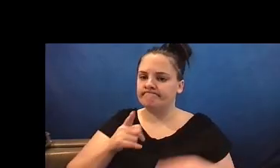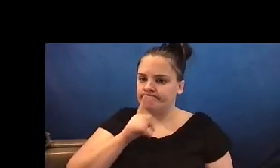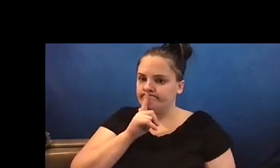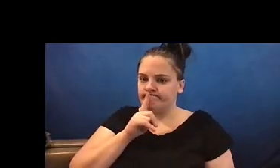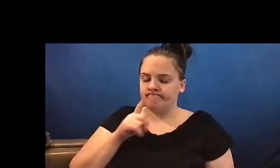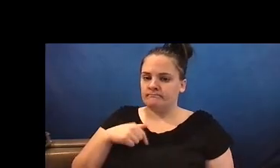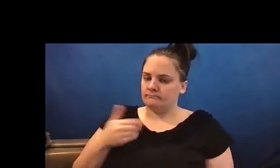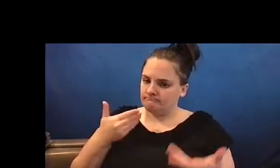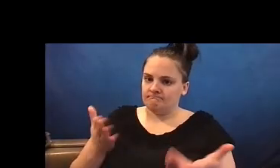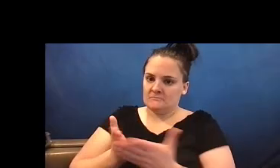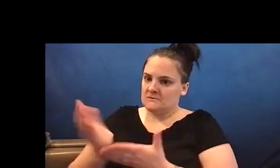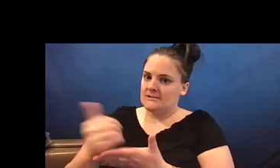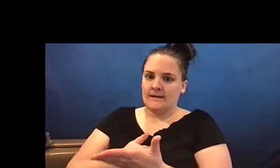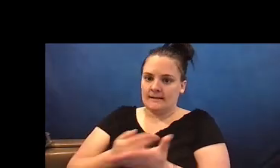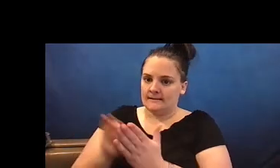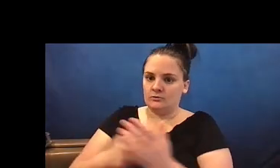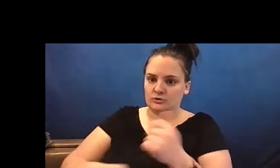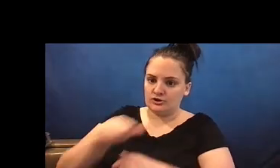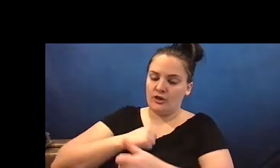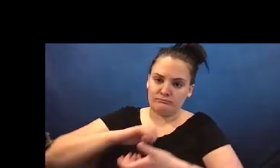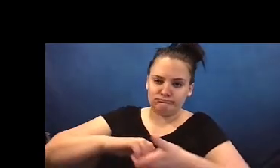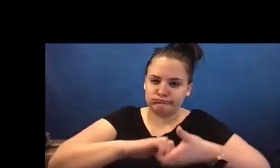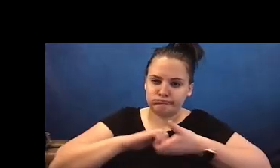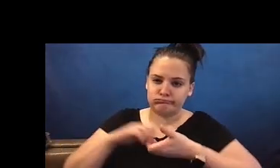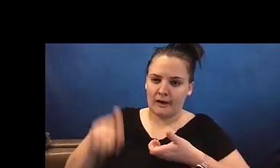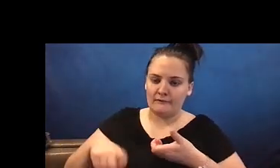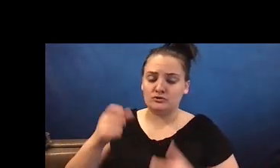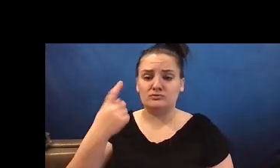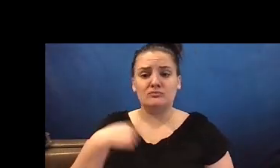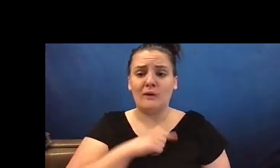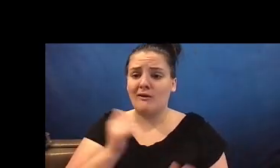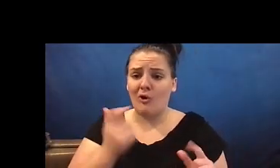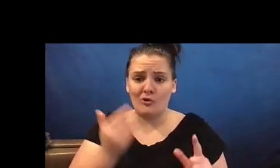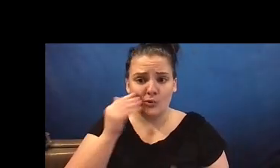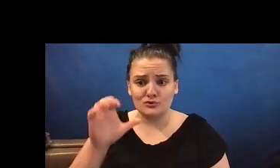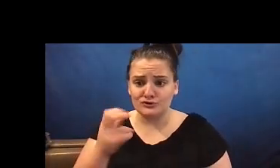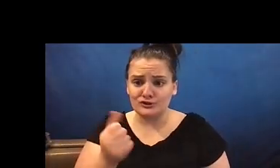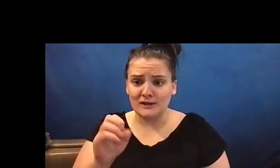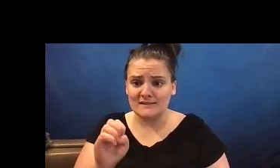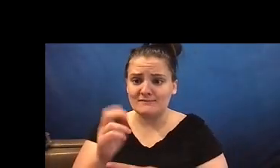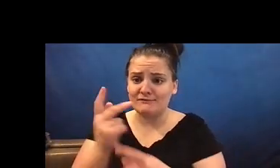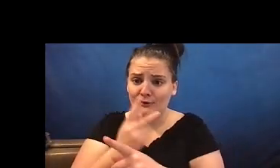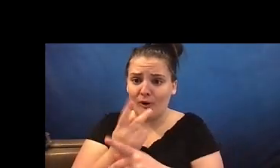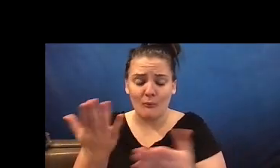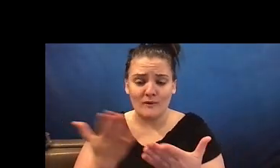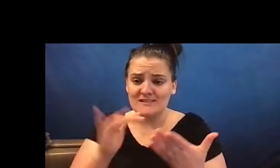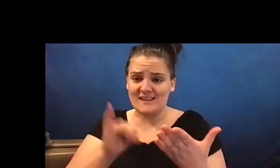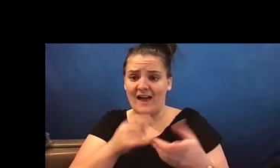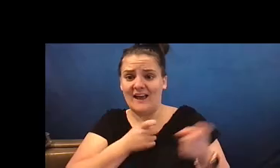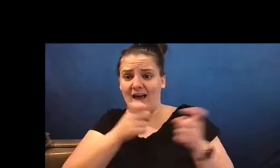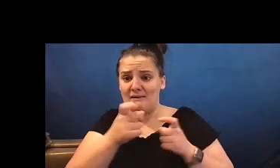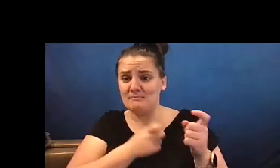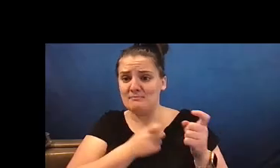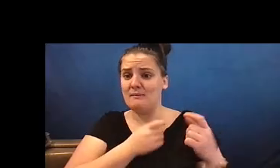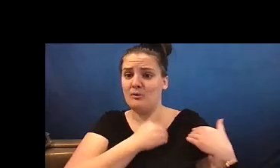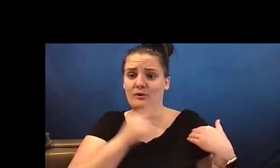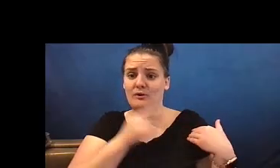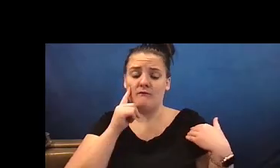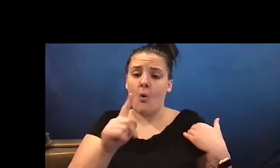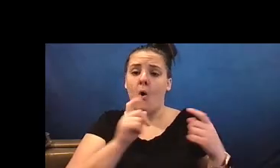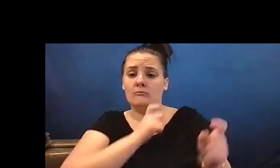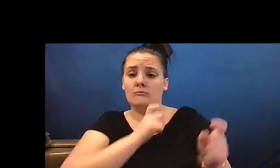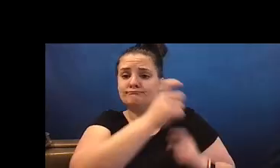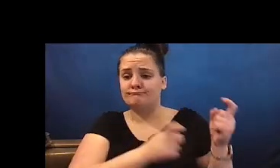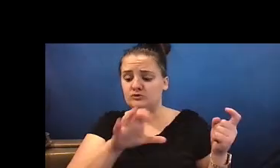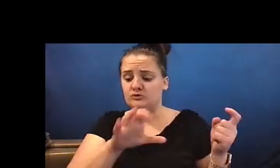you'll know this about Chase. Just tell us truly what is the admin burden to administer Chase, and let us